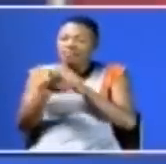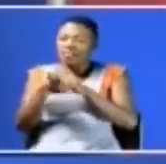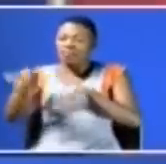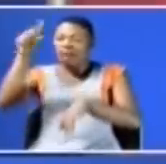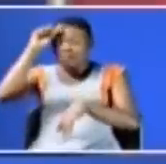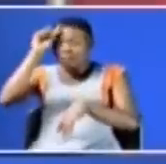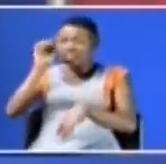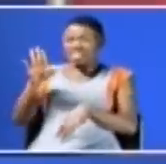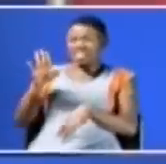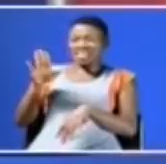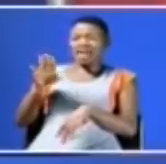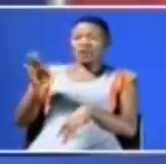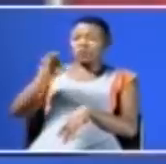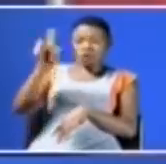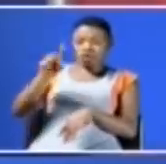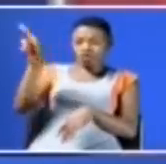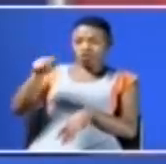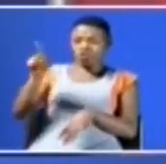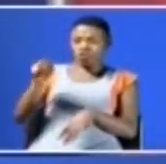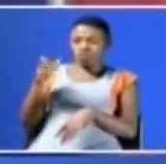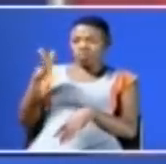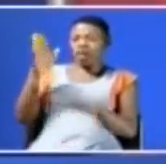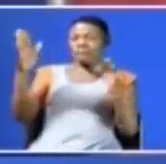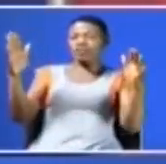government, says a lot, really. And you can't.